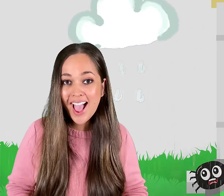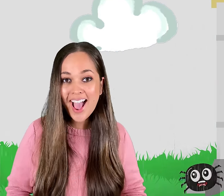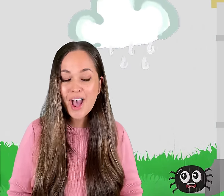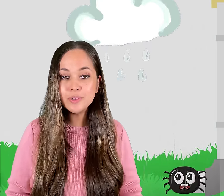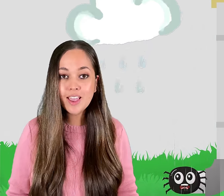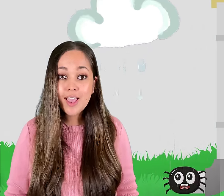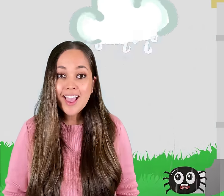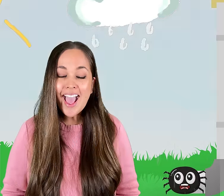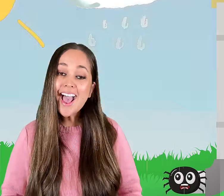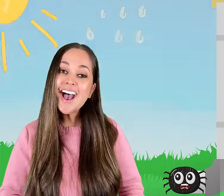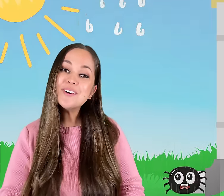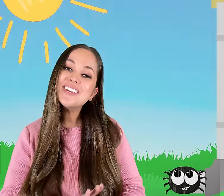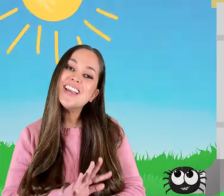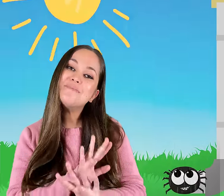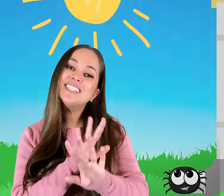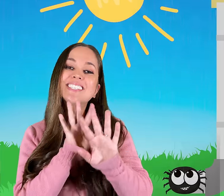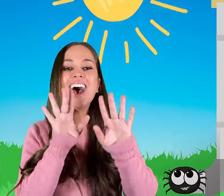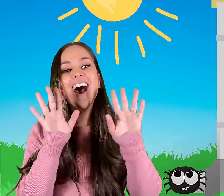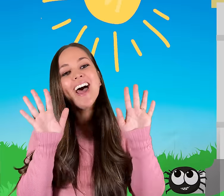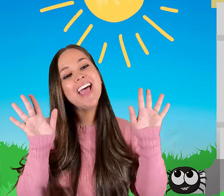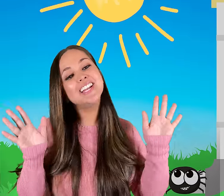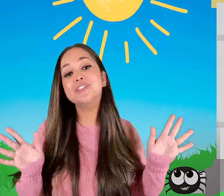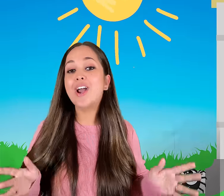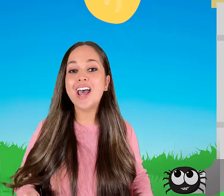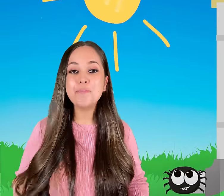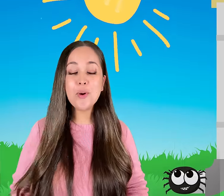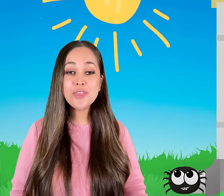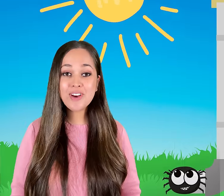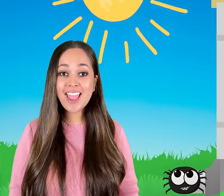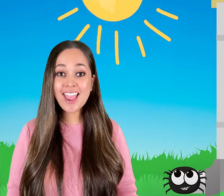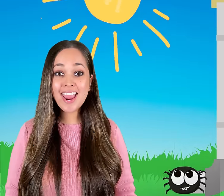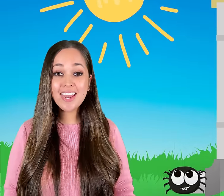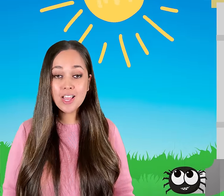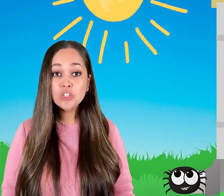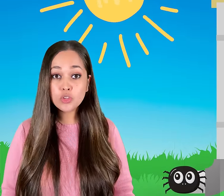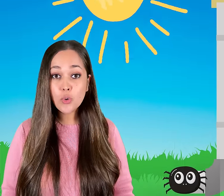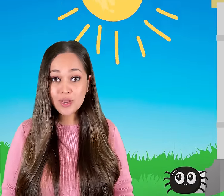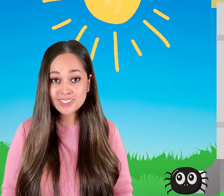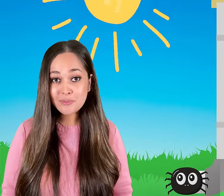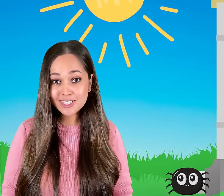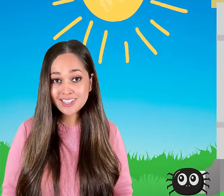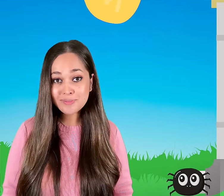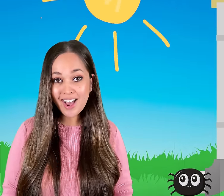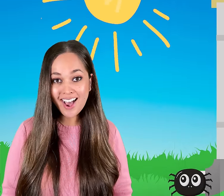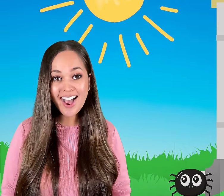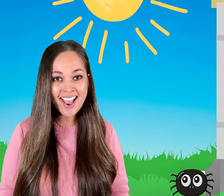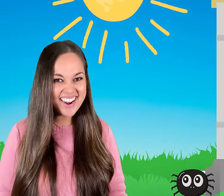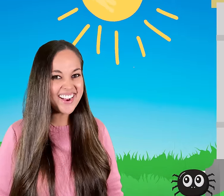spider out. Out came the sun and dried up all the rain. So Incy